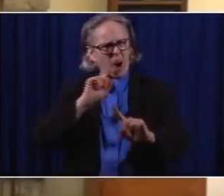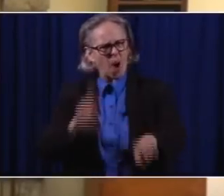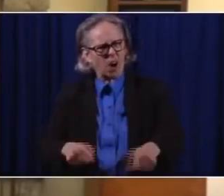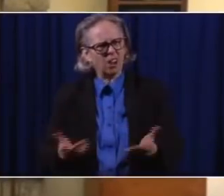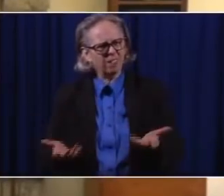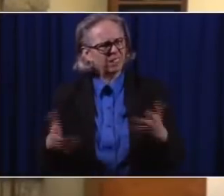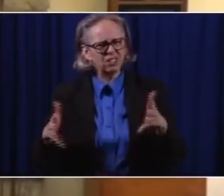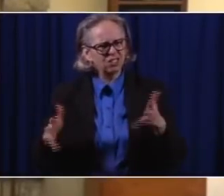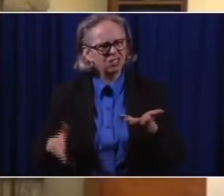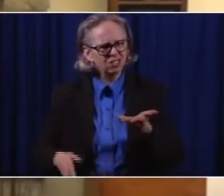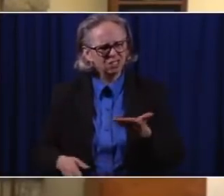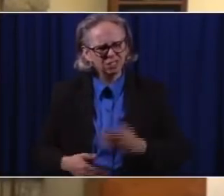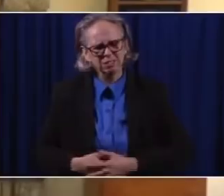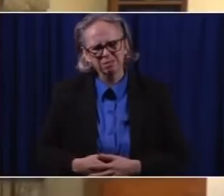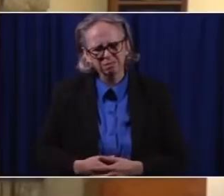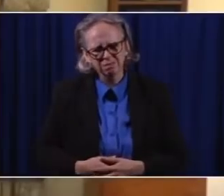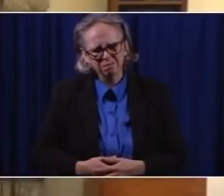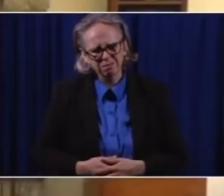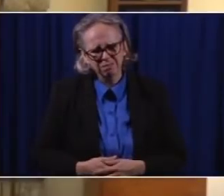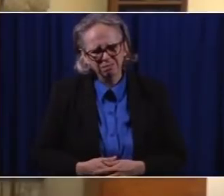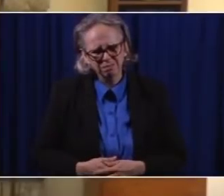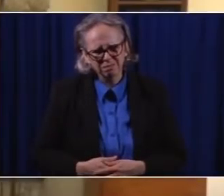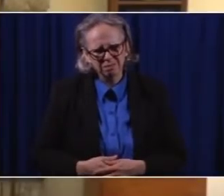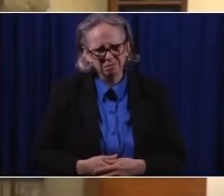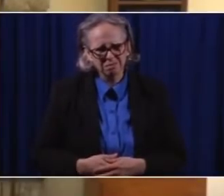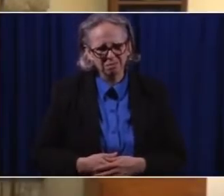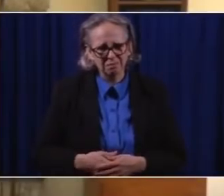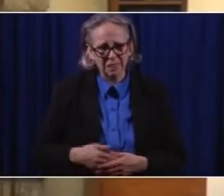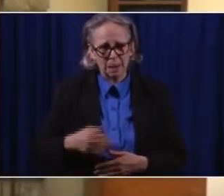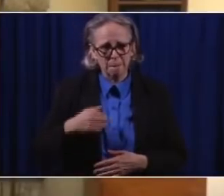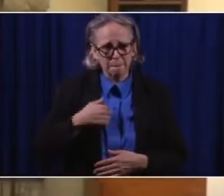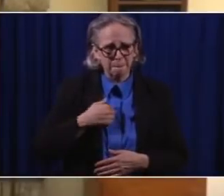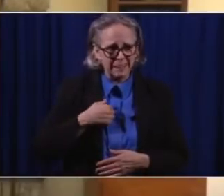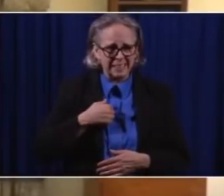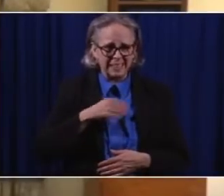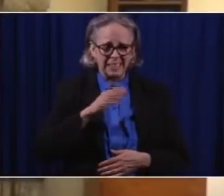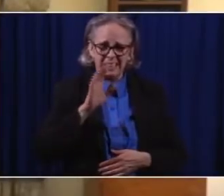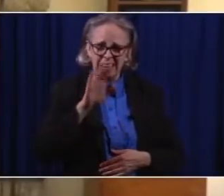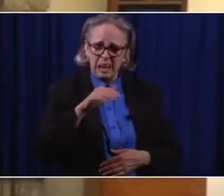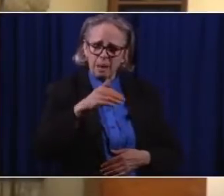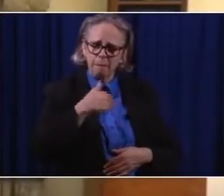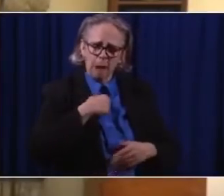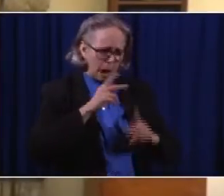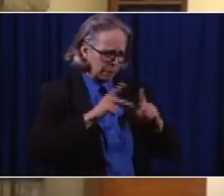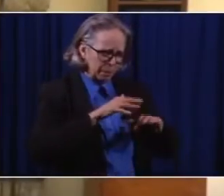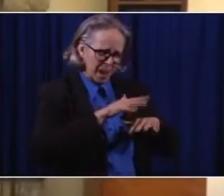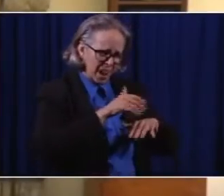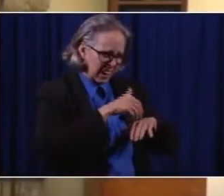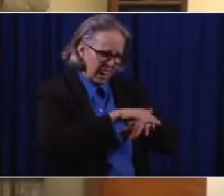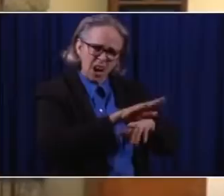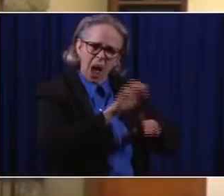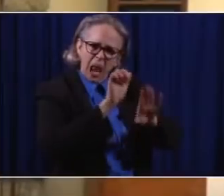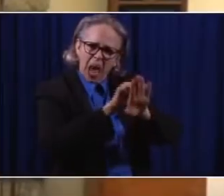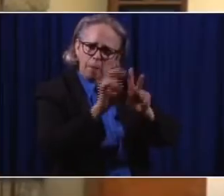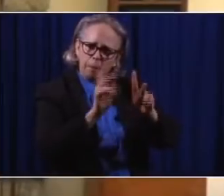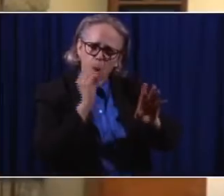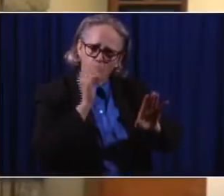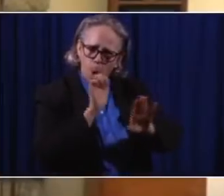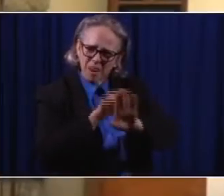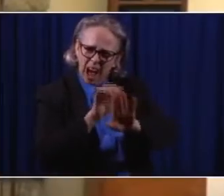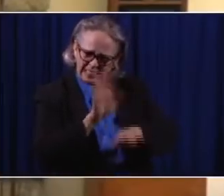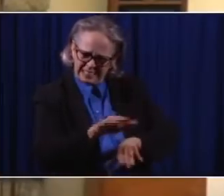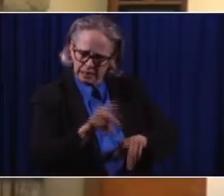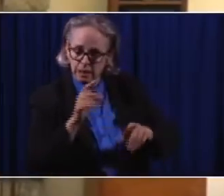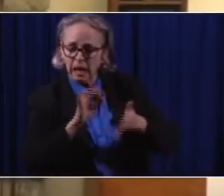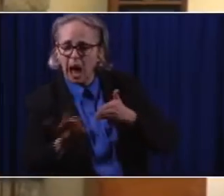intend to send agents out to knock on people's doors, go into their backyard, go down to their rec room. I mean, we can't